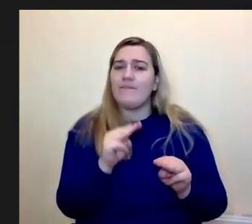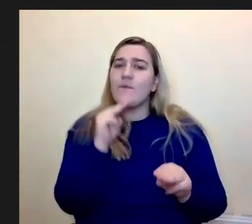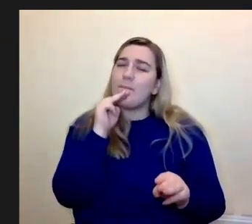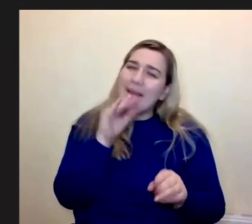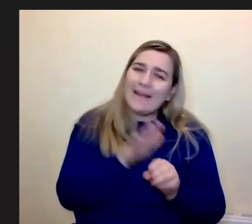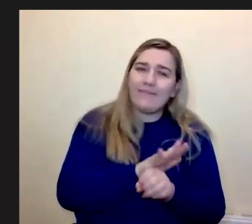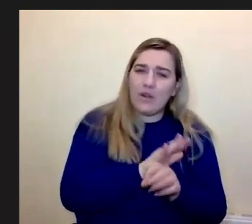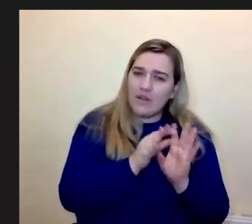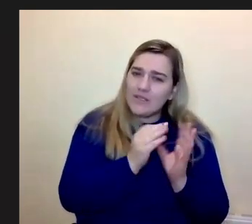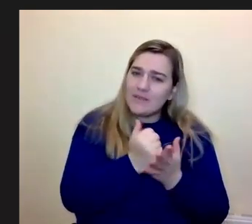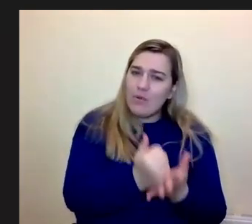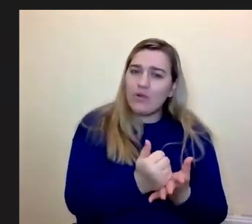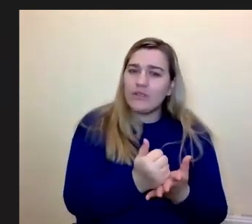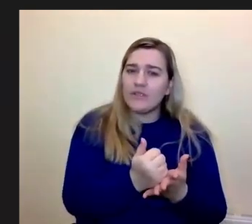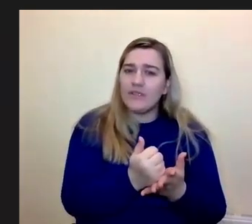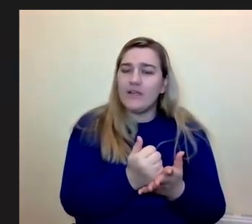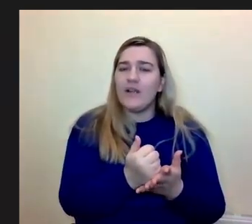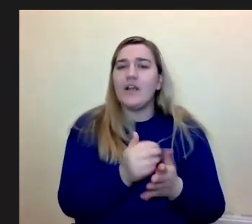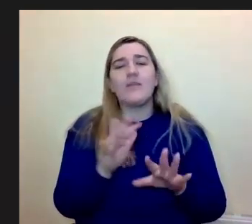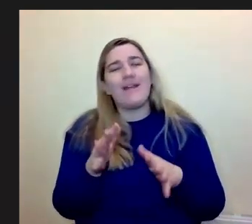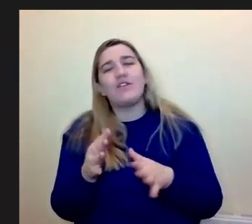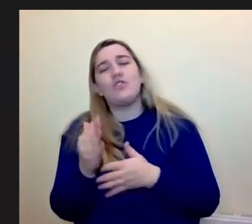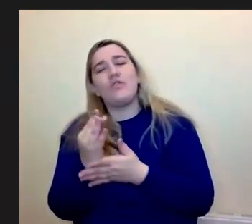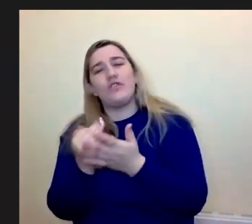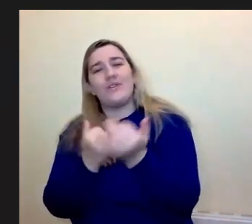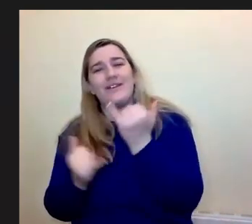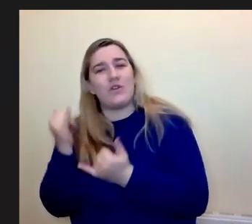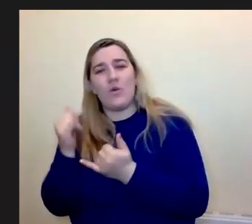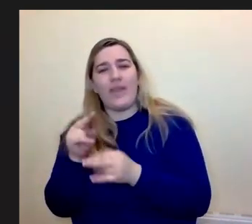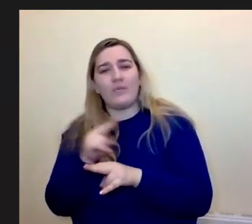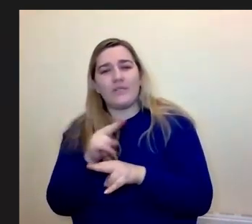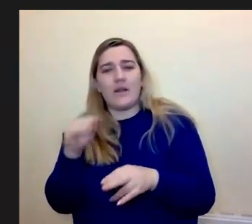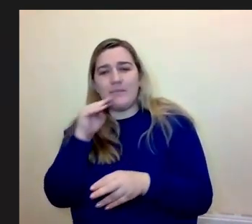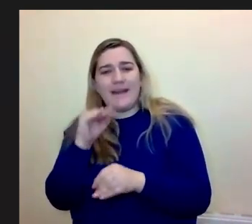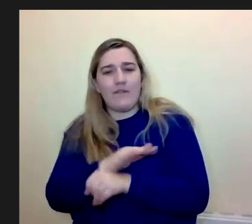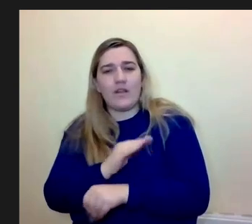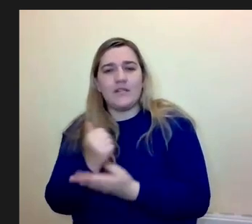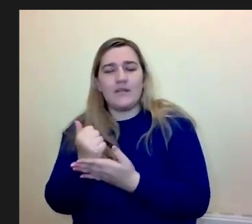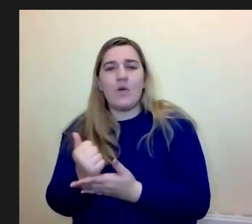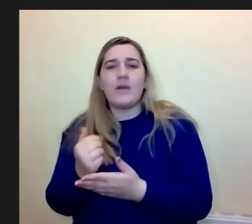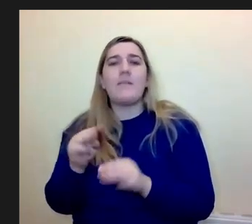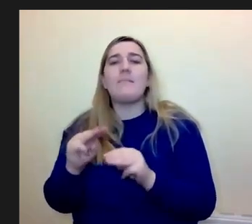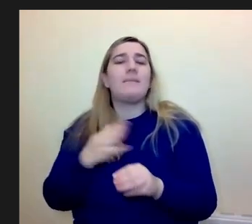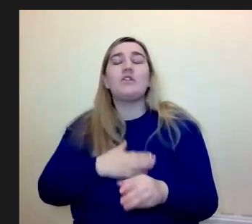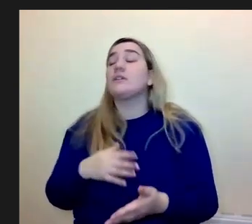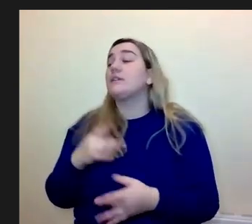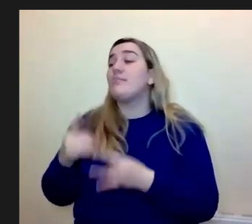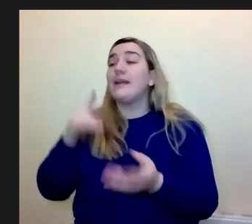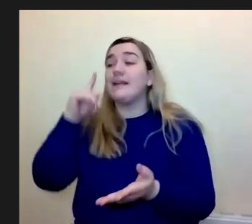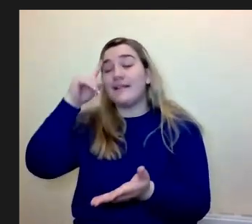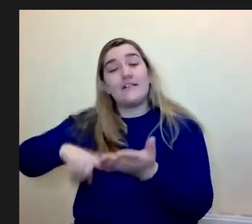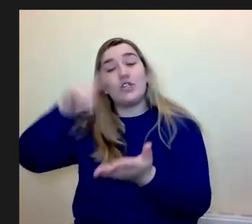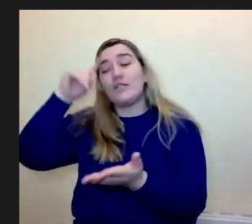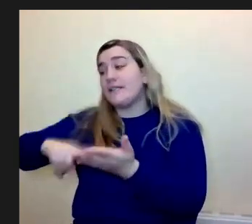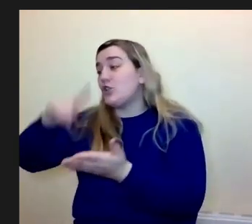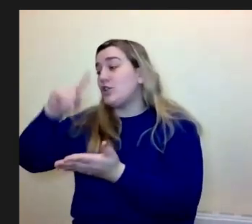now than a couple years ago. Because a couple years ago, people just make decision for us